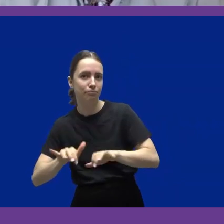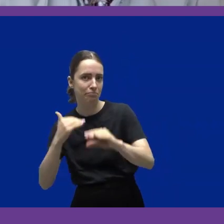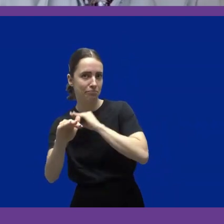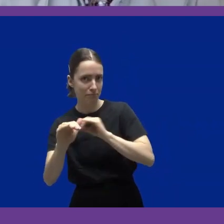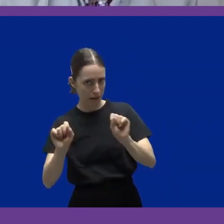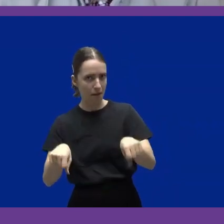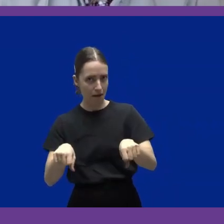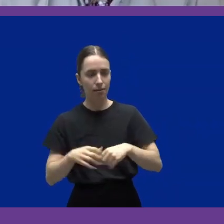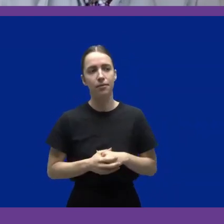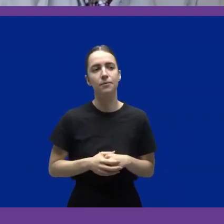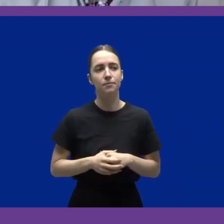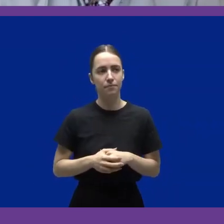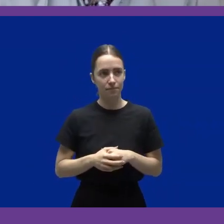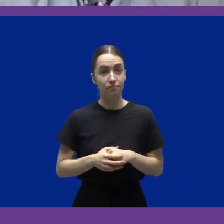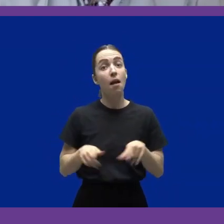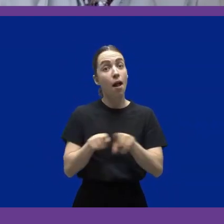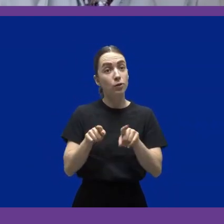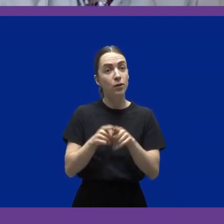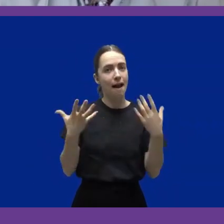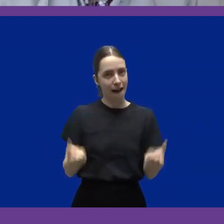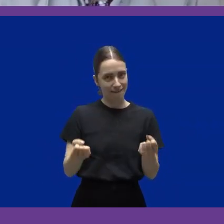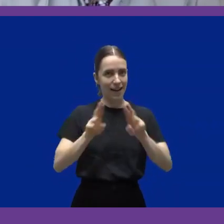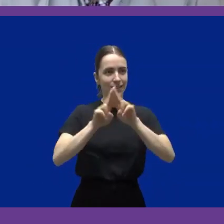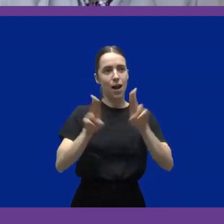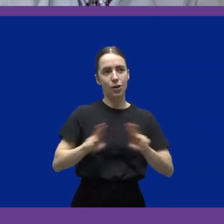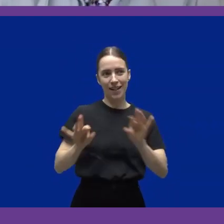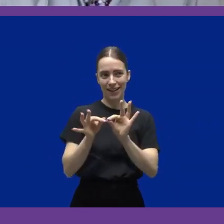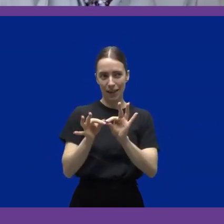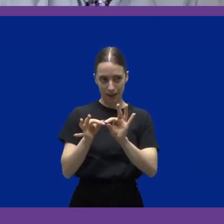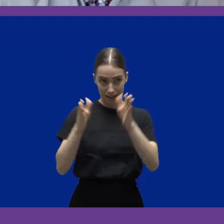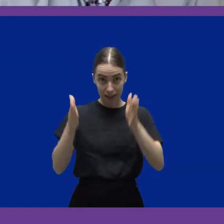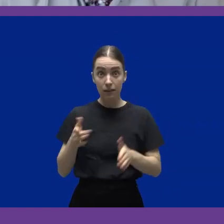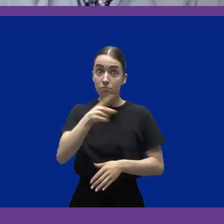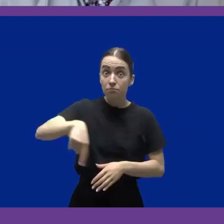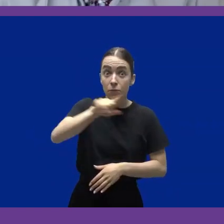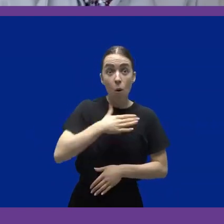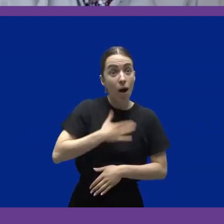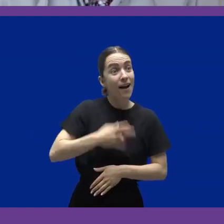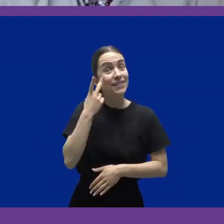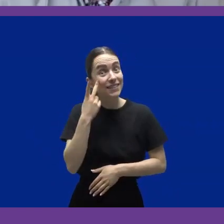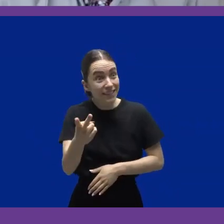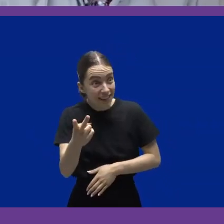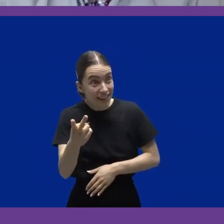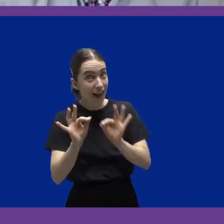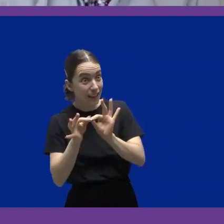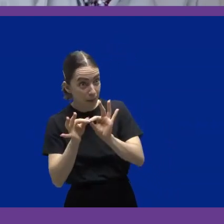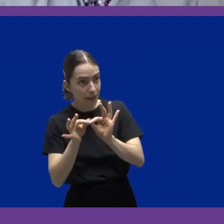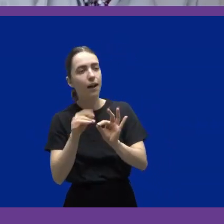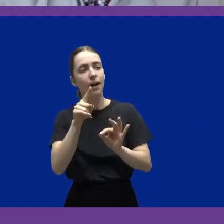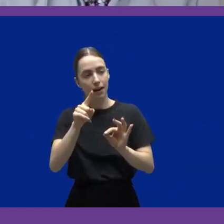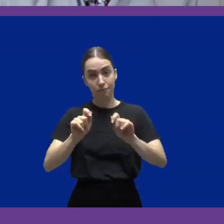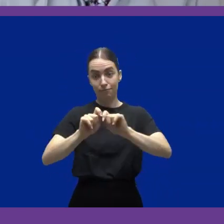watch the sign language interpreter image, you can activate the interpretation on your screen with the Zoom.